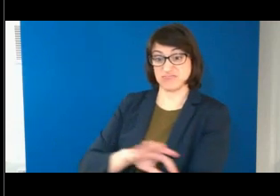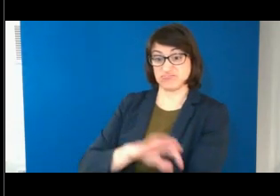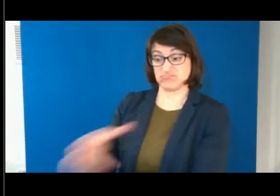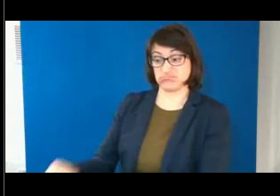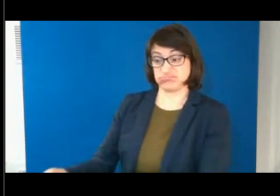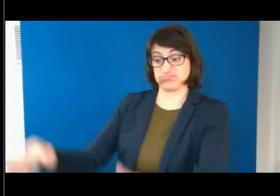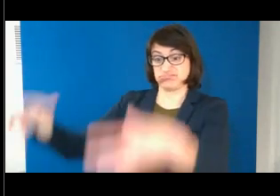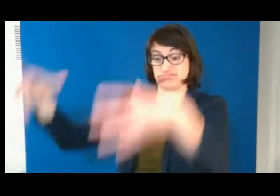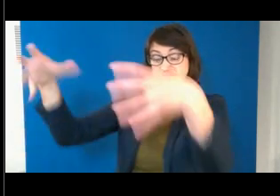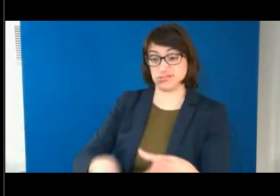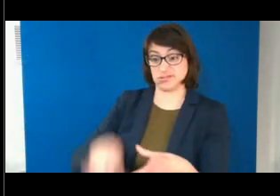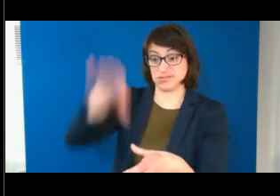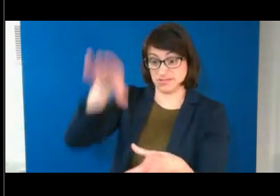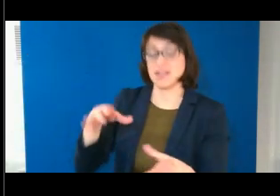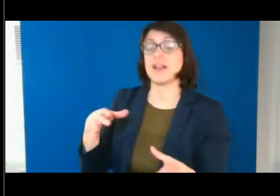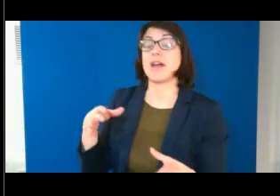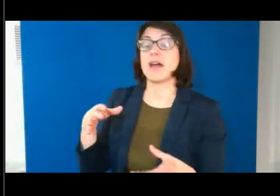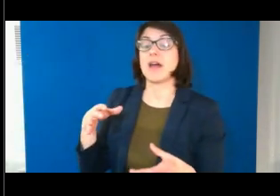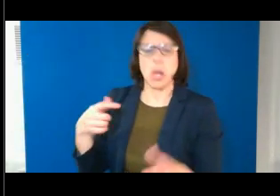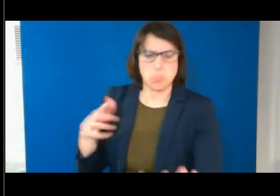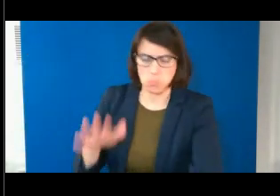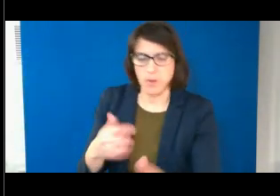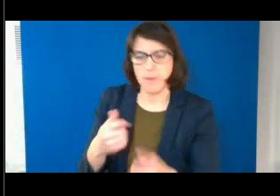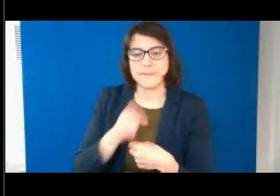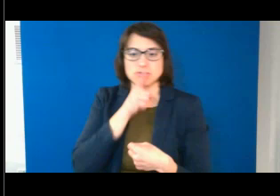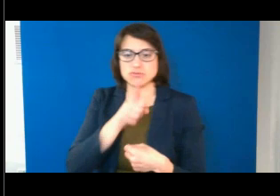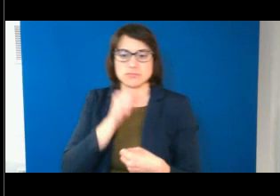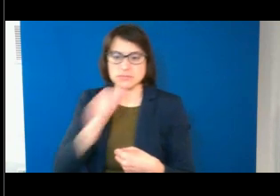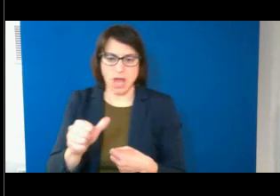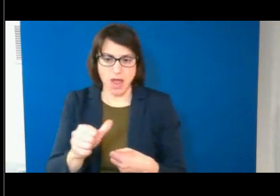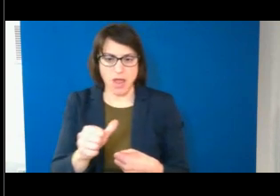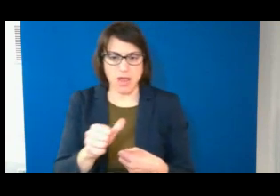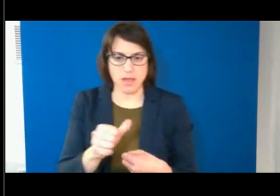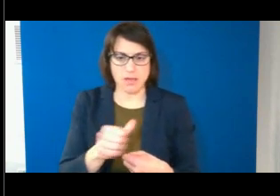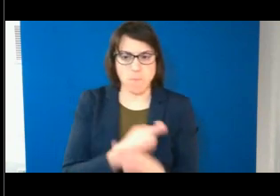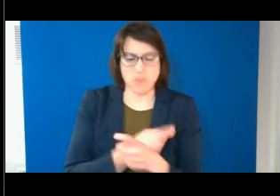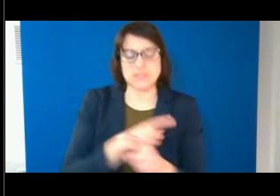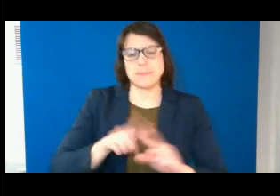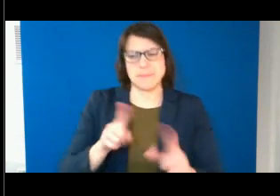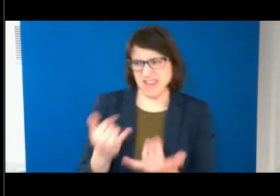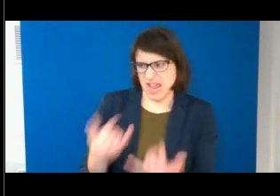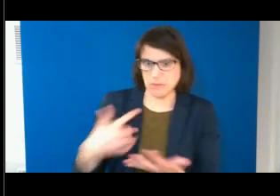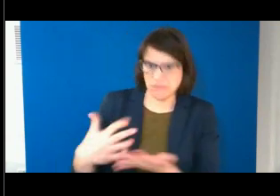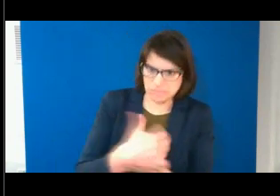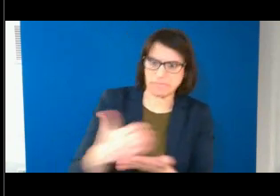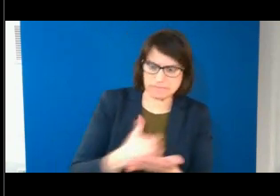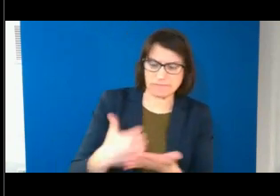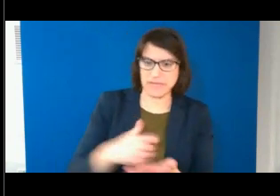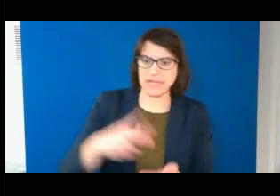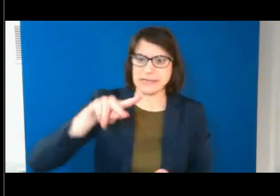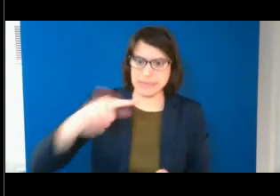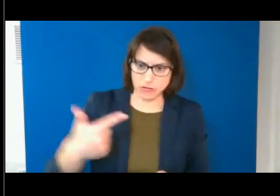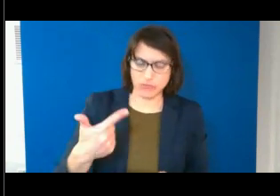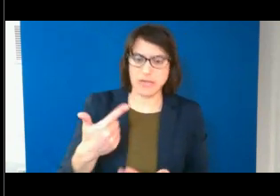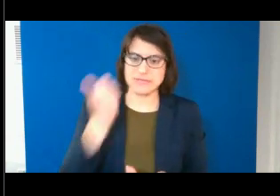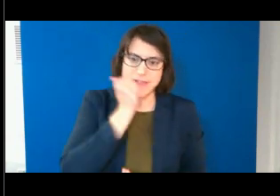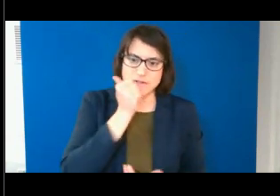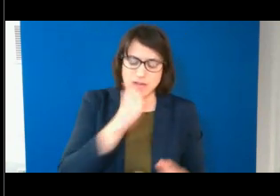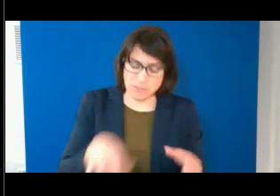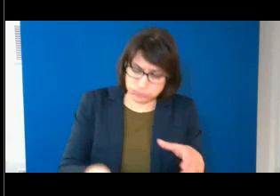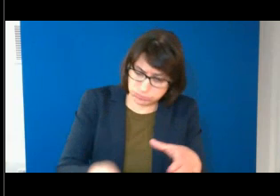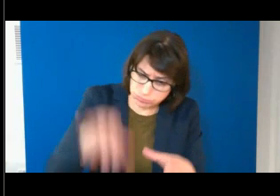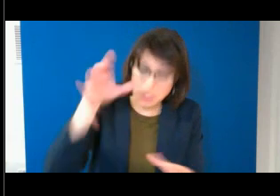barrel. And now I'm getting very worried because now we're collecting like kilos of the stuff every day. That barrel's going to quite quickly fill